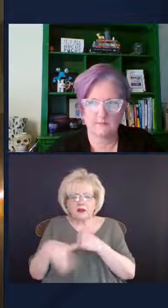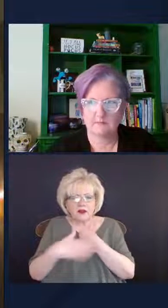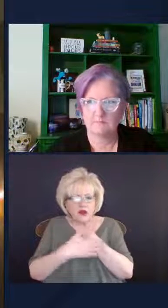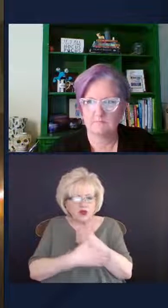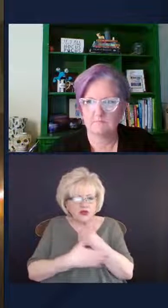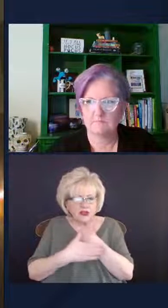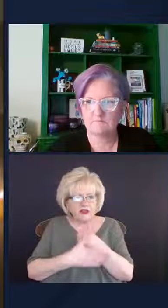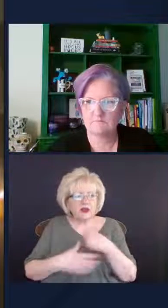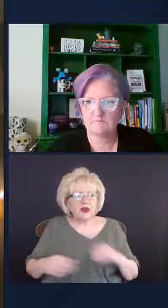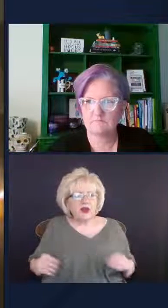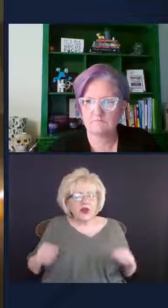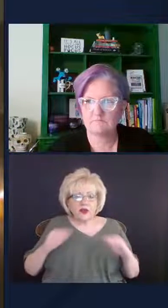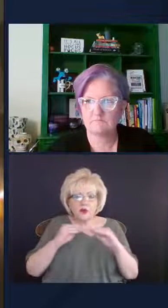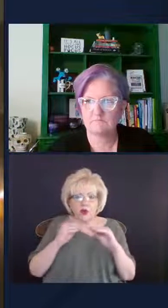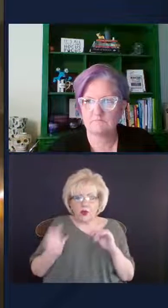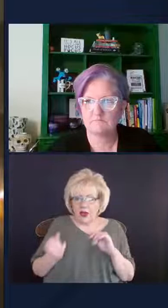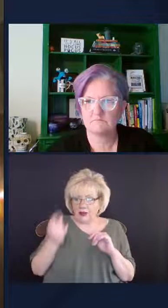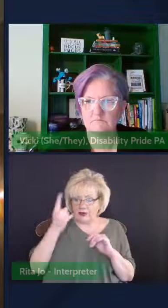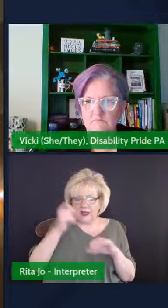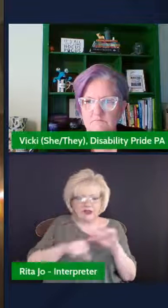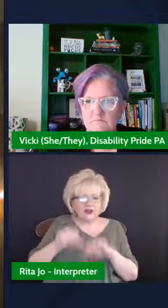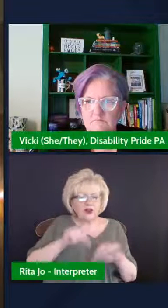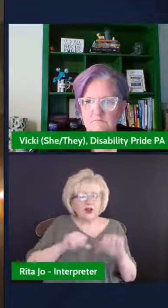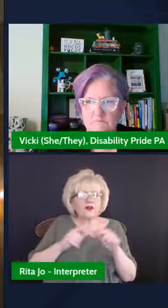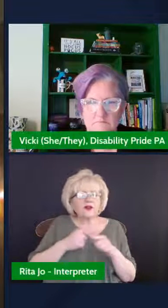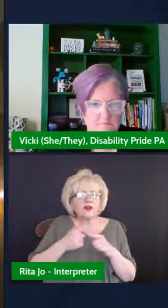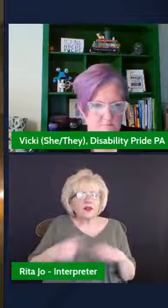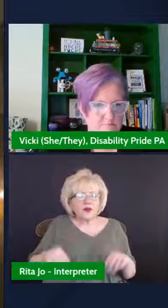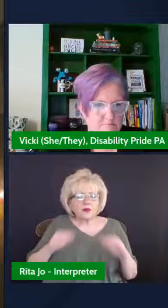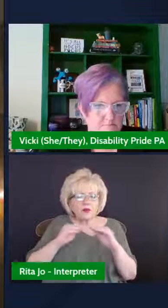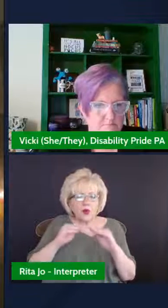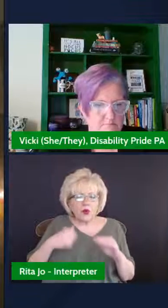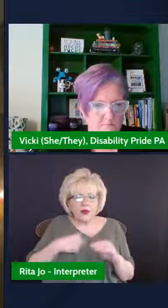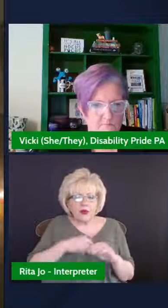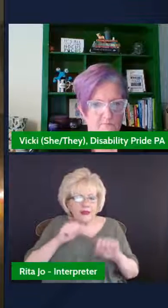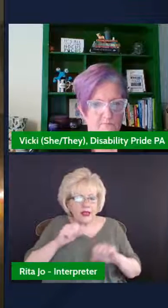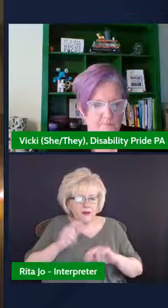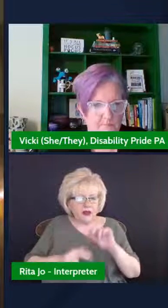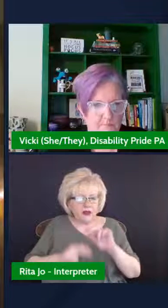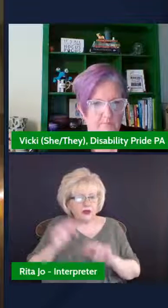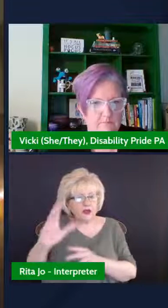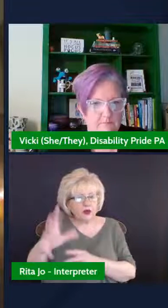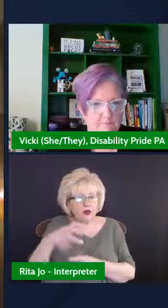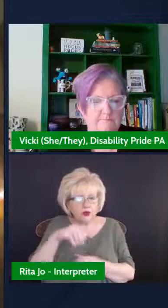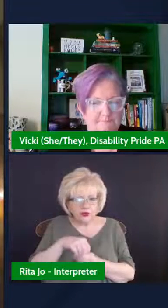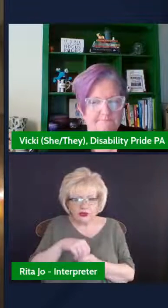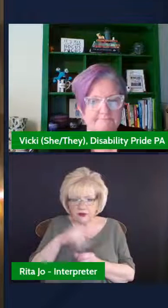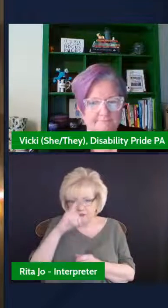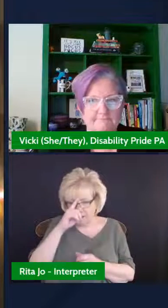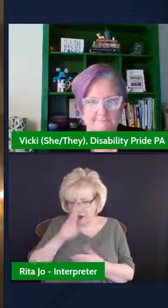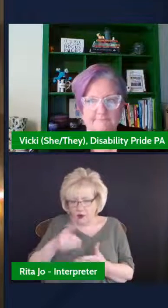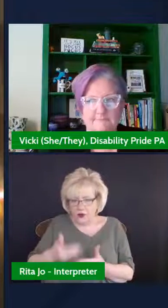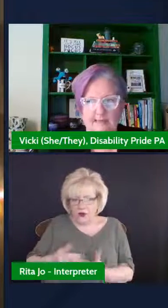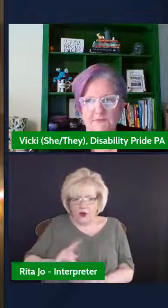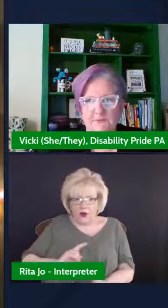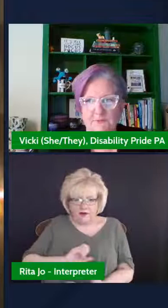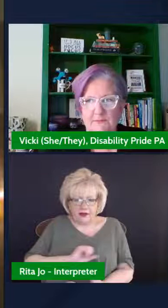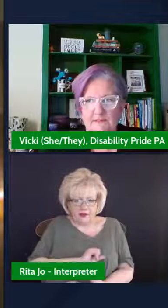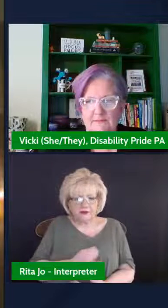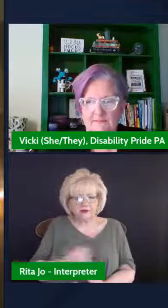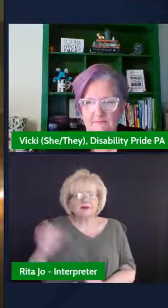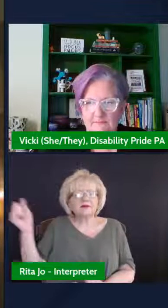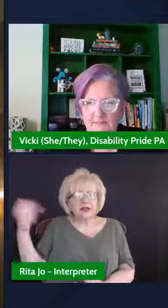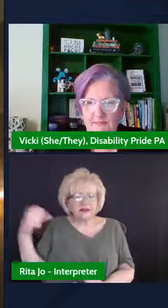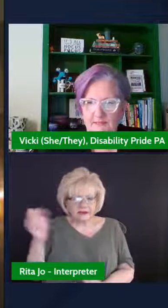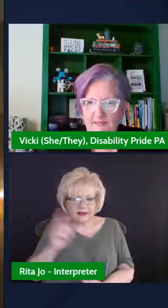more we understand about each other, the more we can build in inclusion for all of us.